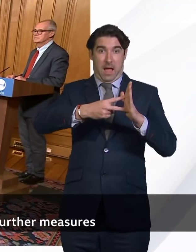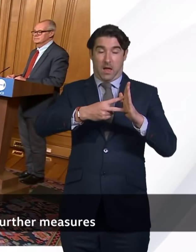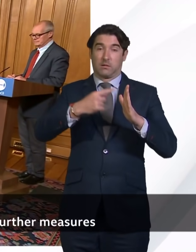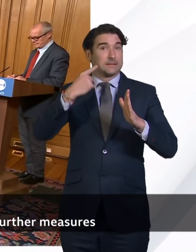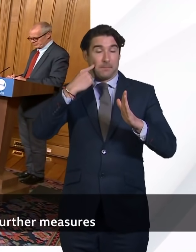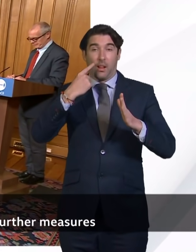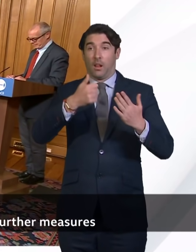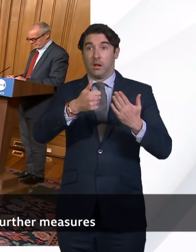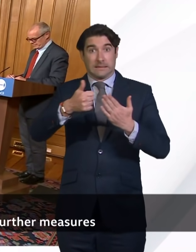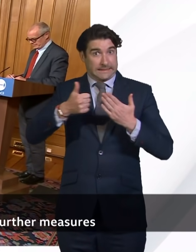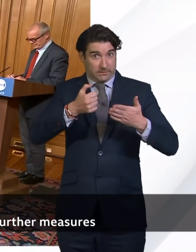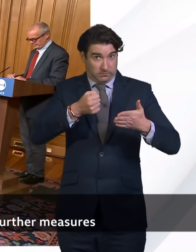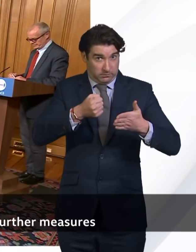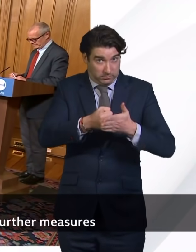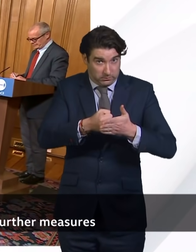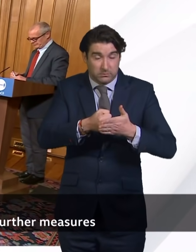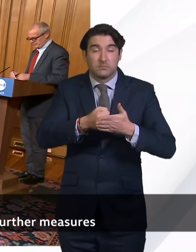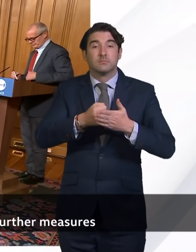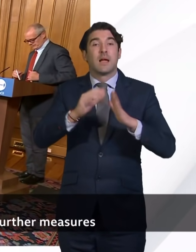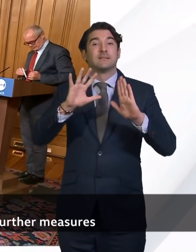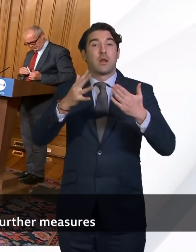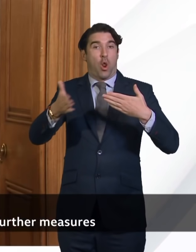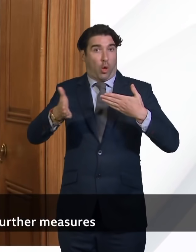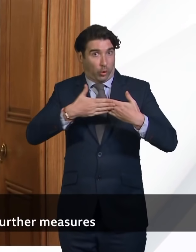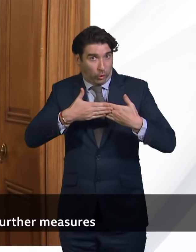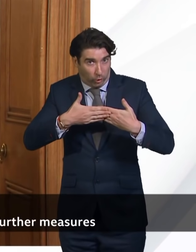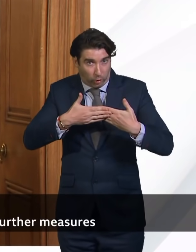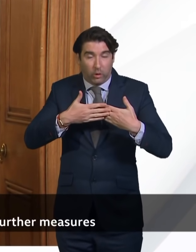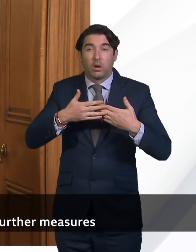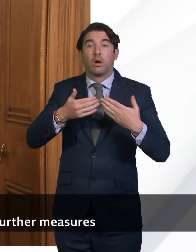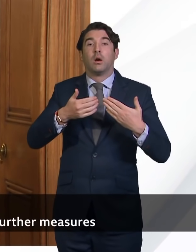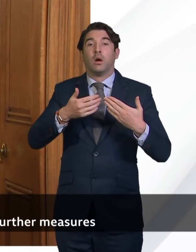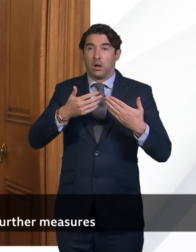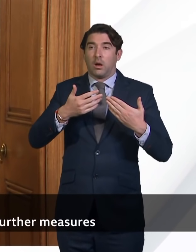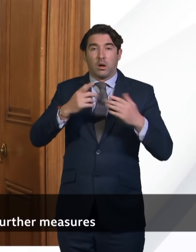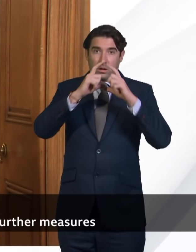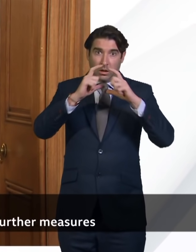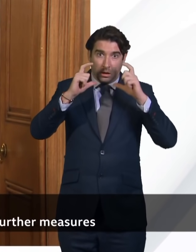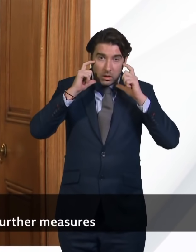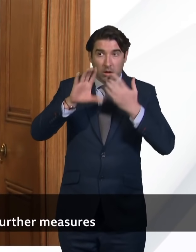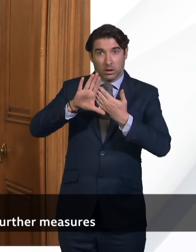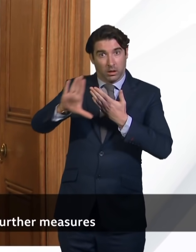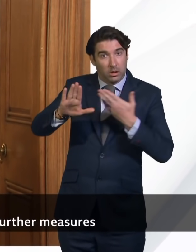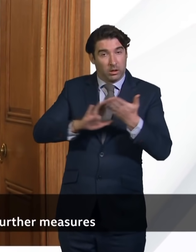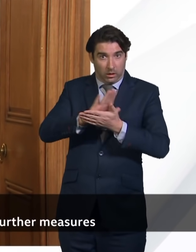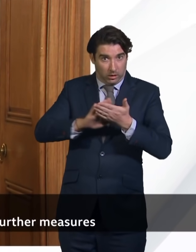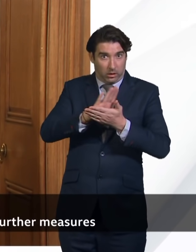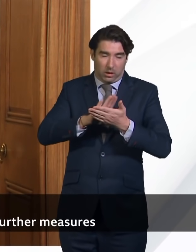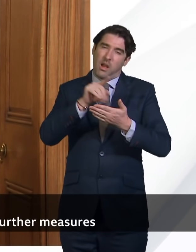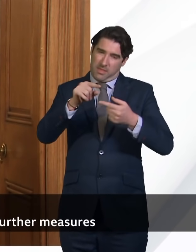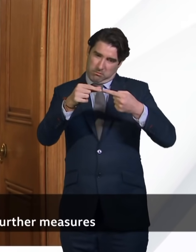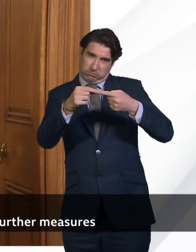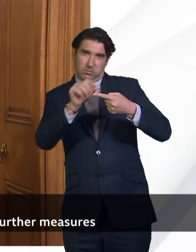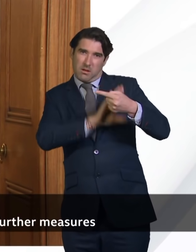reduction in hospitality hours and so forth. Locally, in the North East, what we're also doing